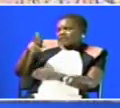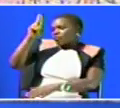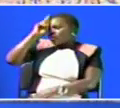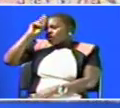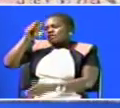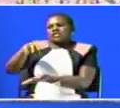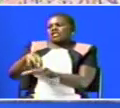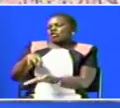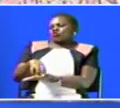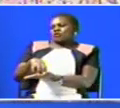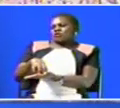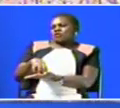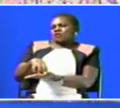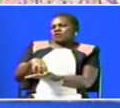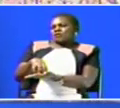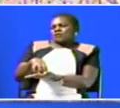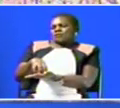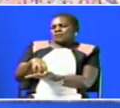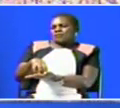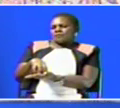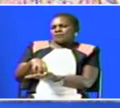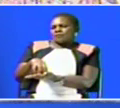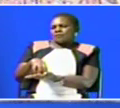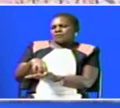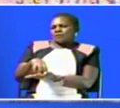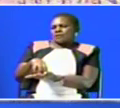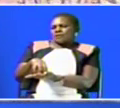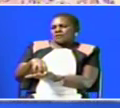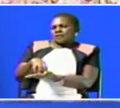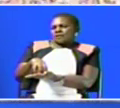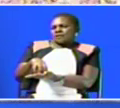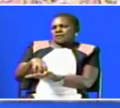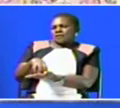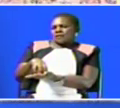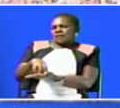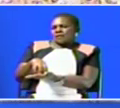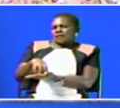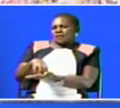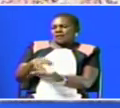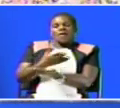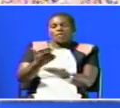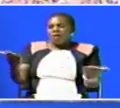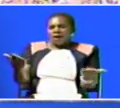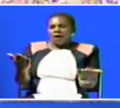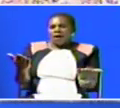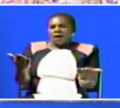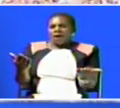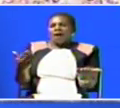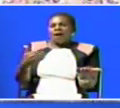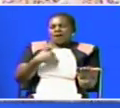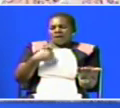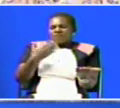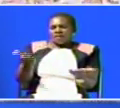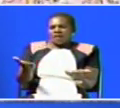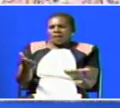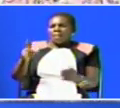police station. Because no matter the time, in a day, we are for him.